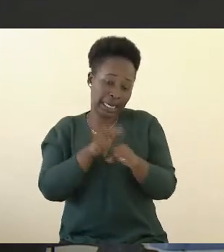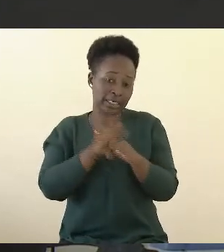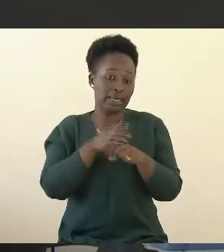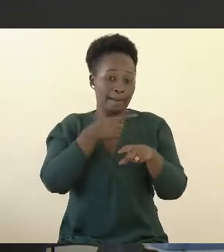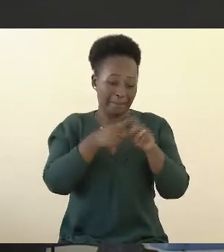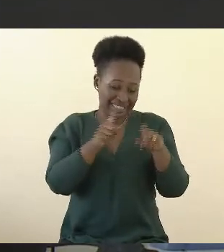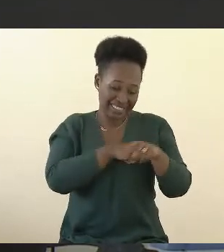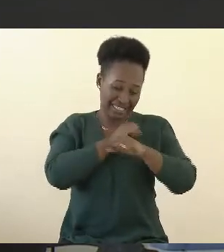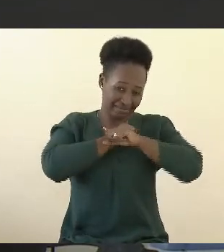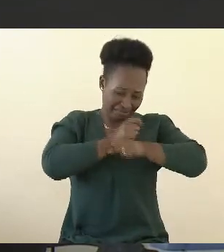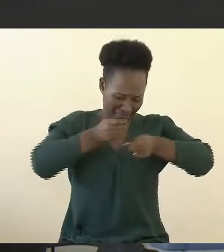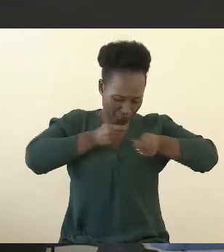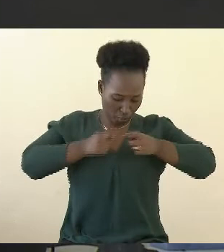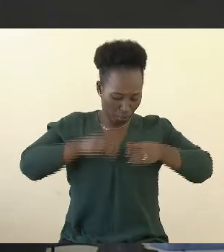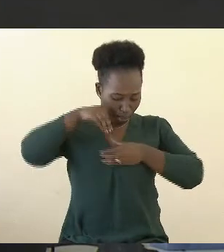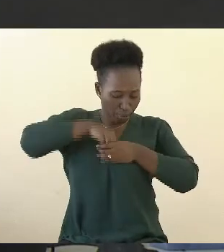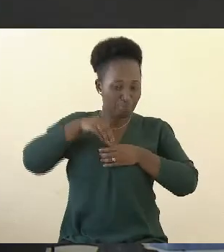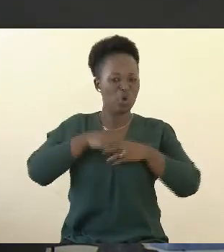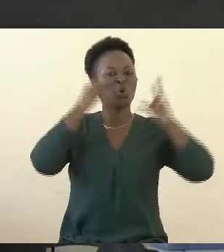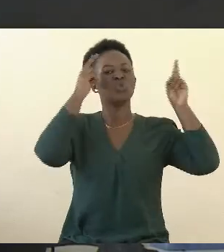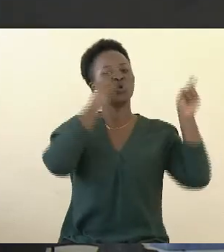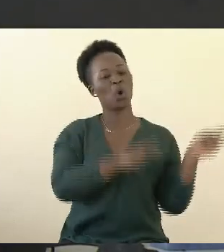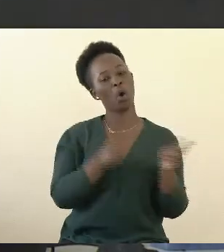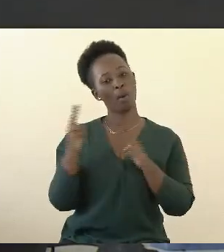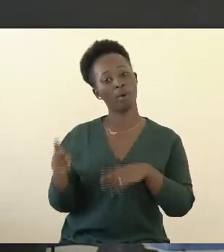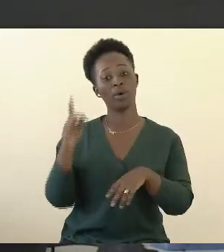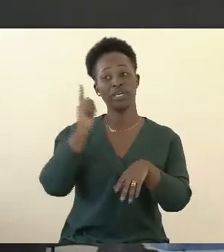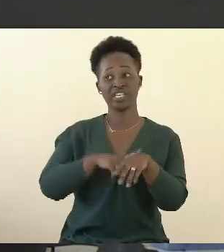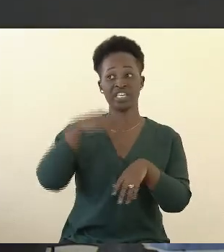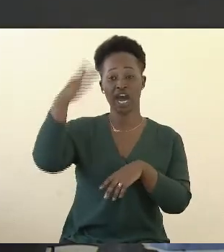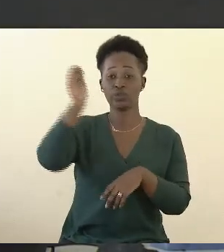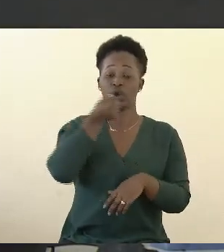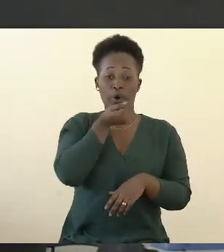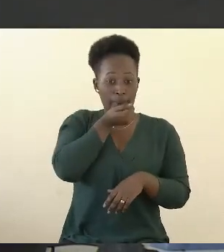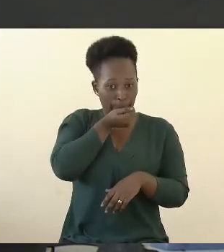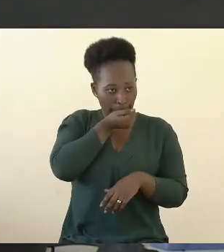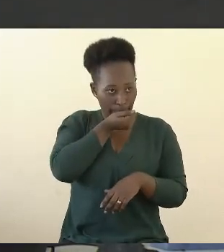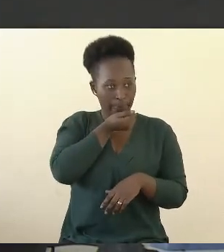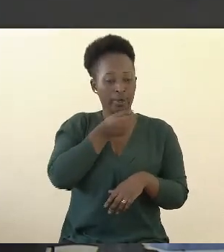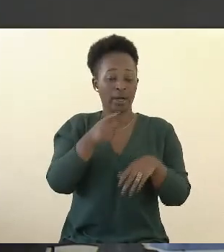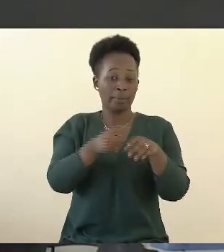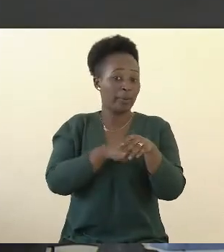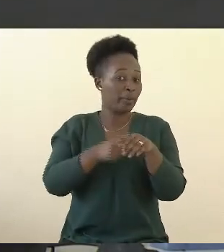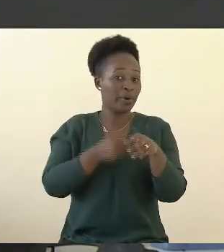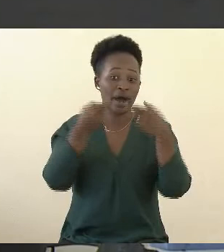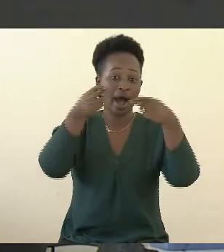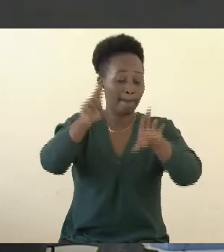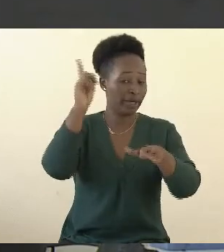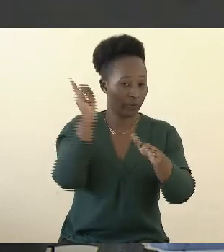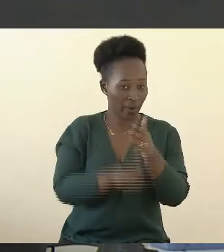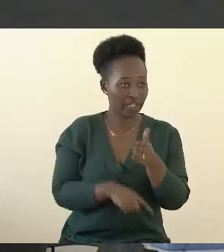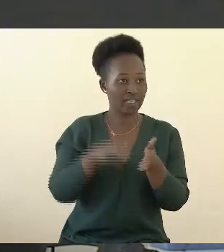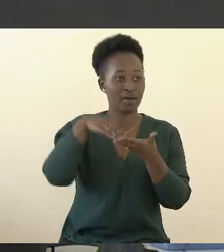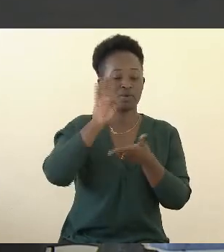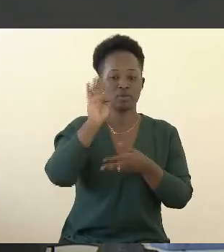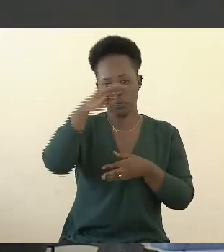regardless external environment is cold. When it is too hot, what happens to you? Most of